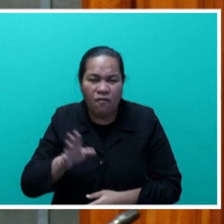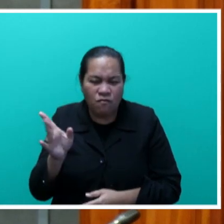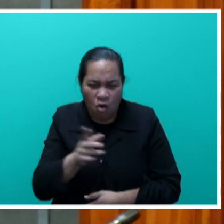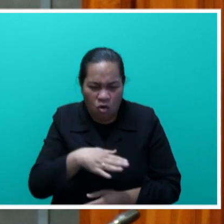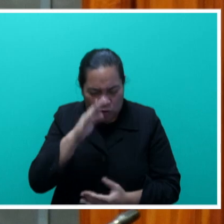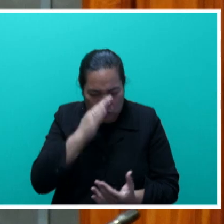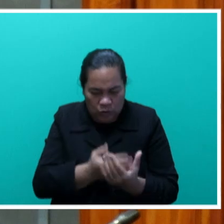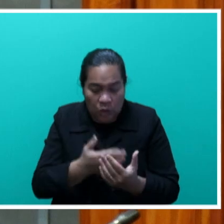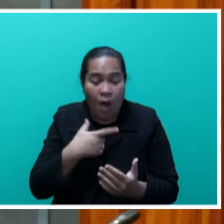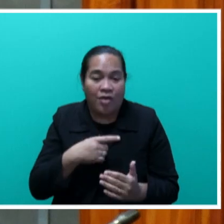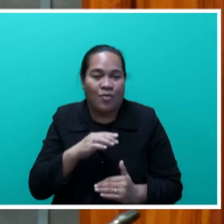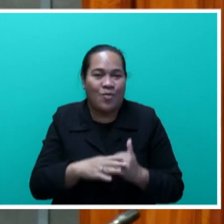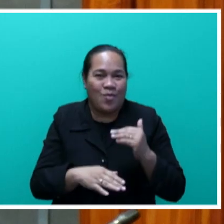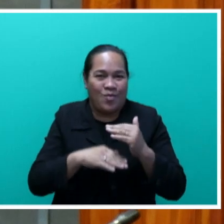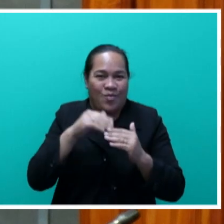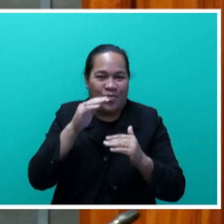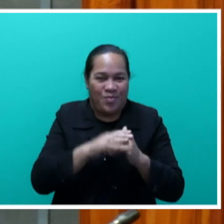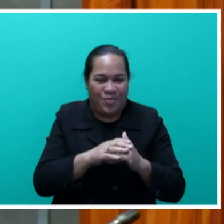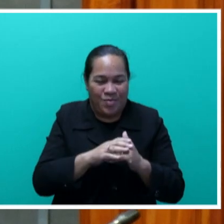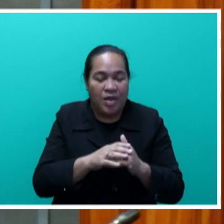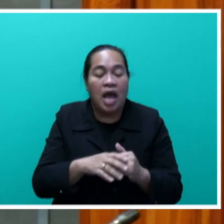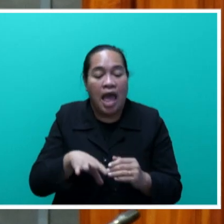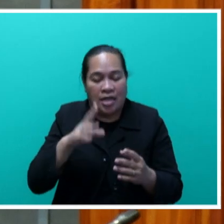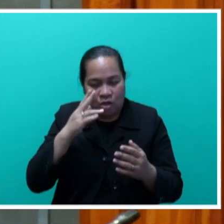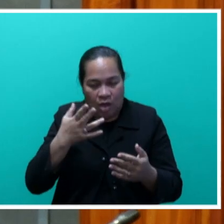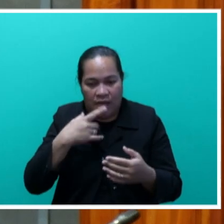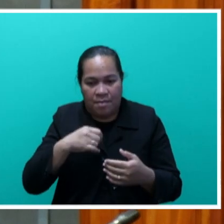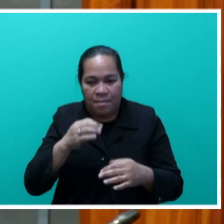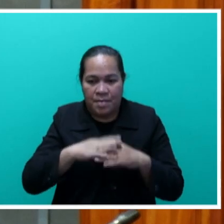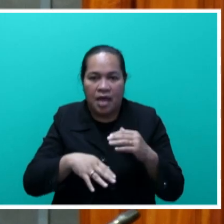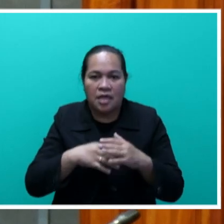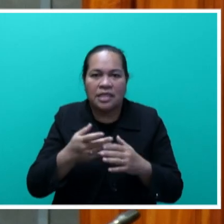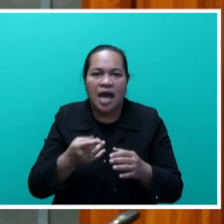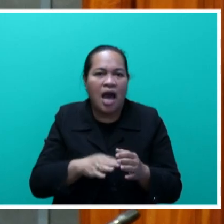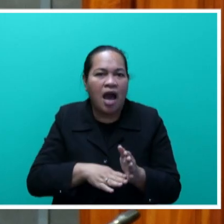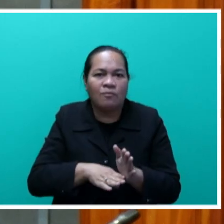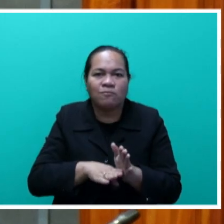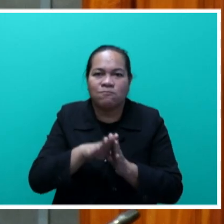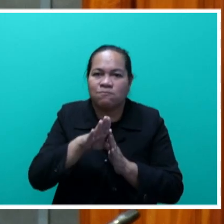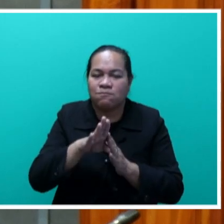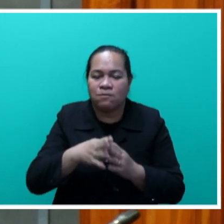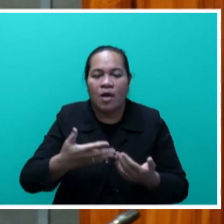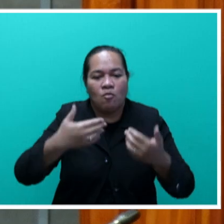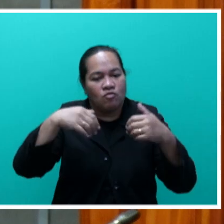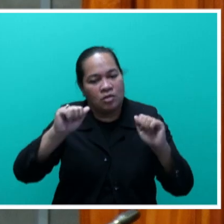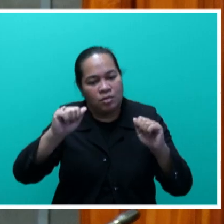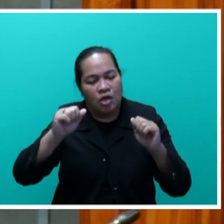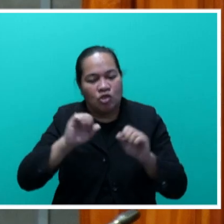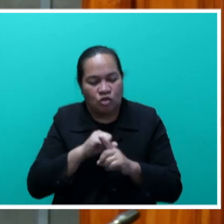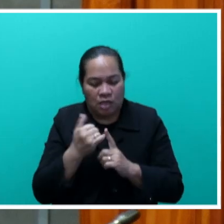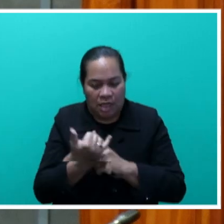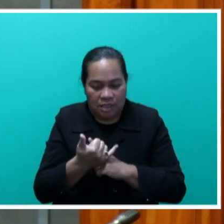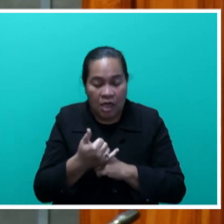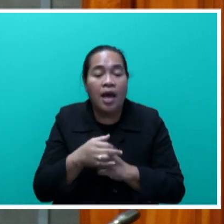a more educated, equitable, and prosperous society. Let us come together to support these goals and ensure that our